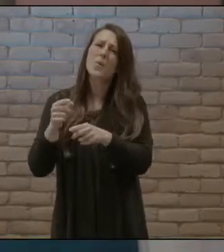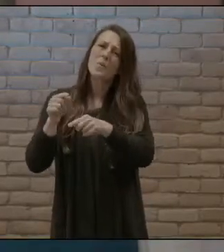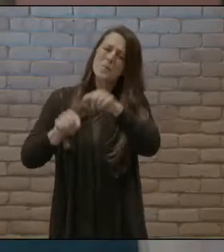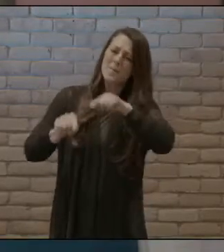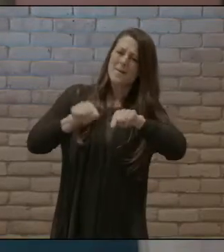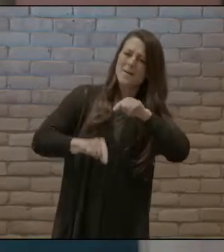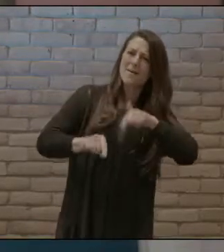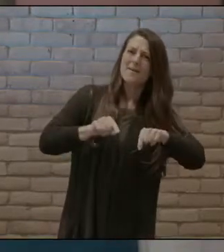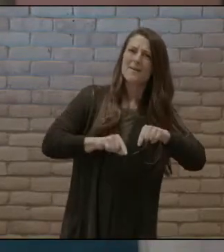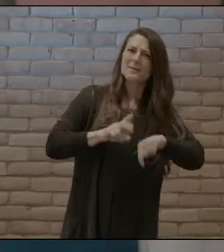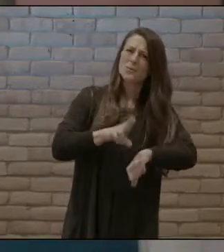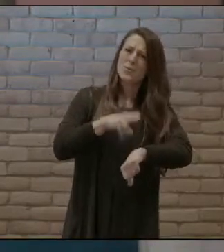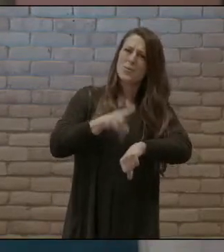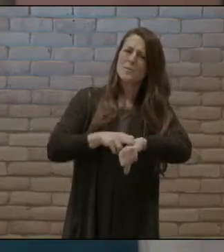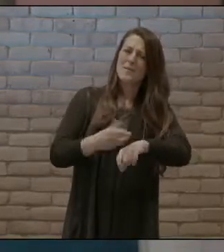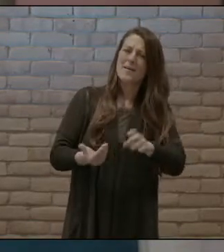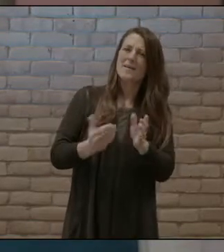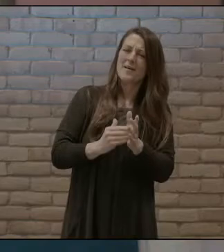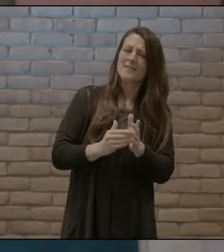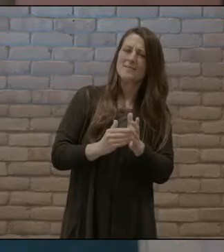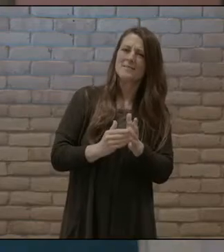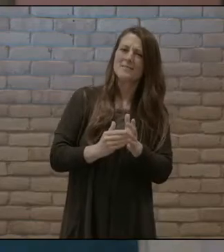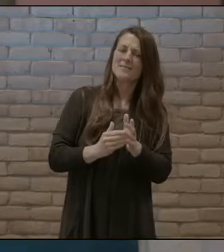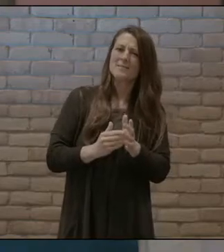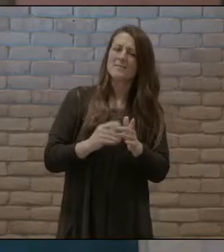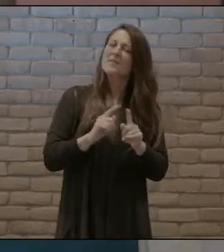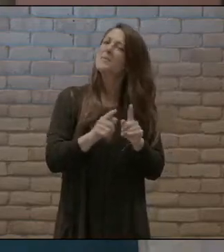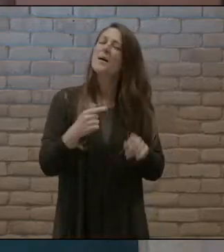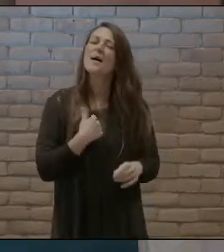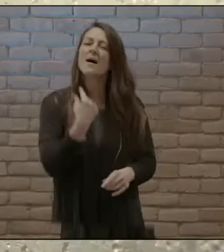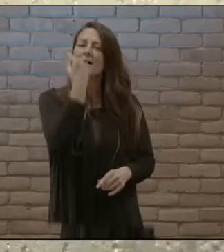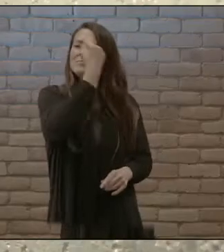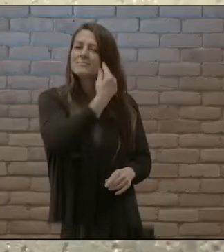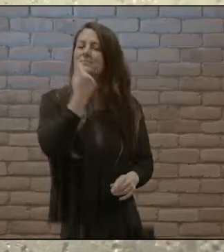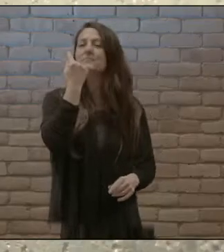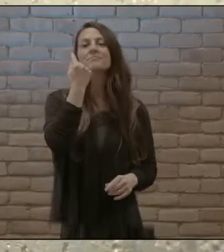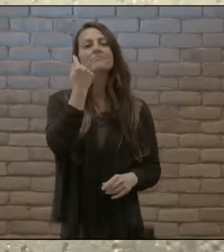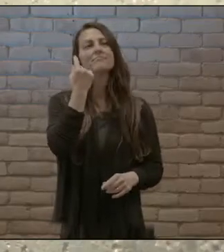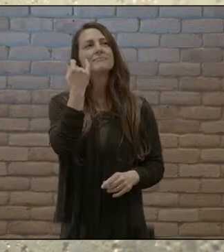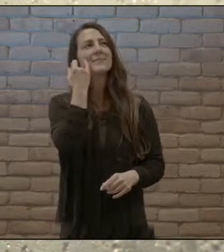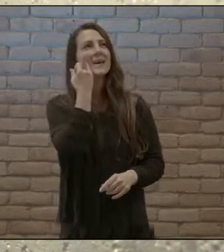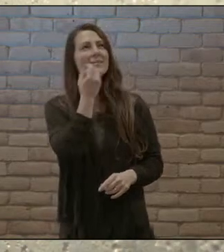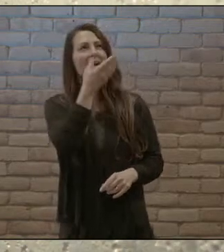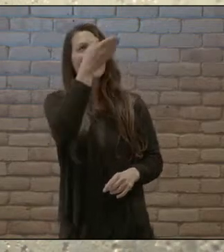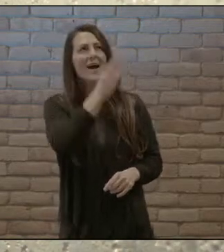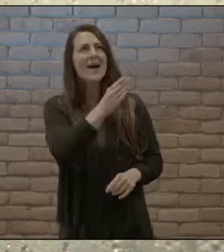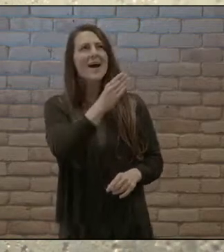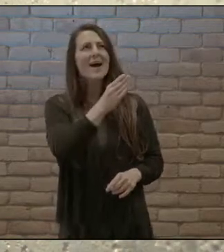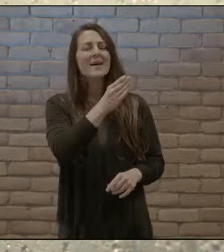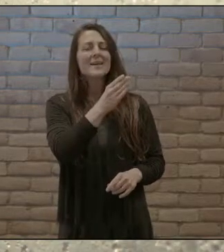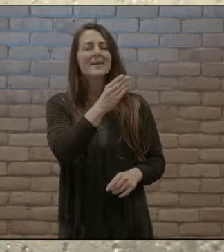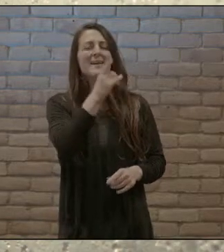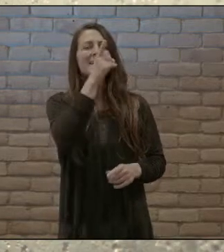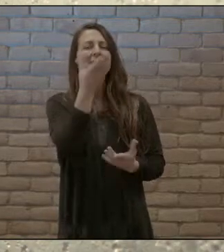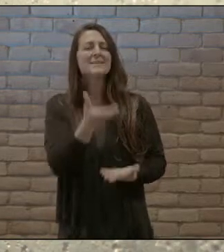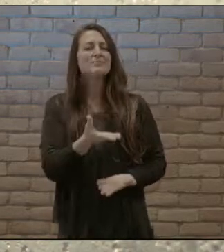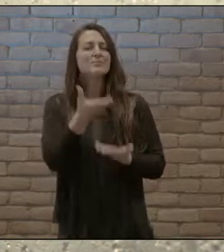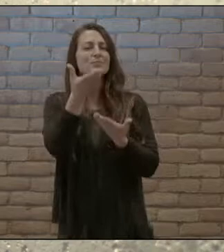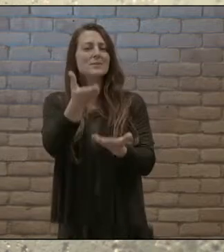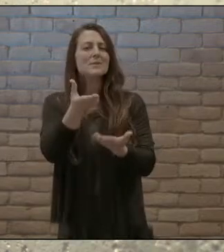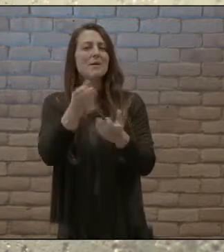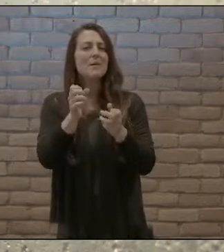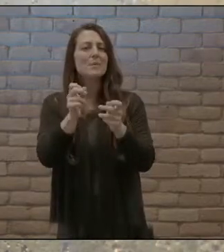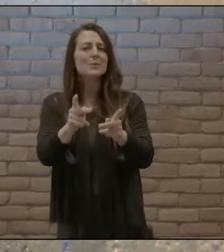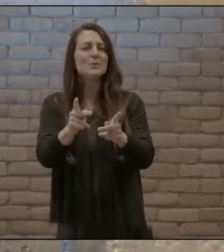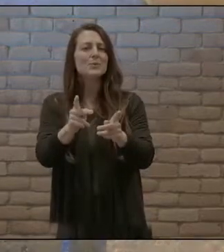was. But I wonder, what if God is showing us an opportunity for